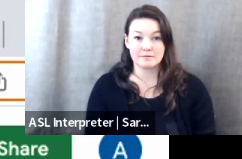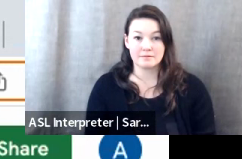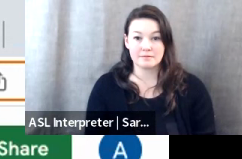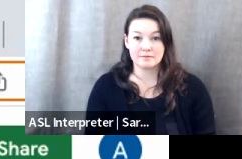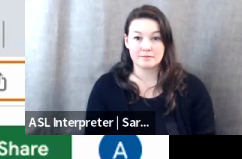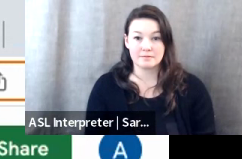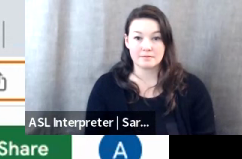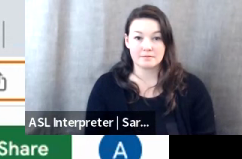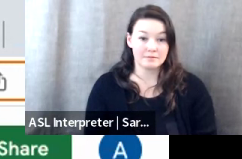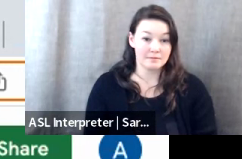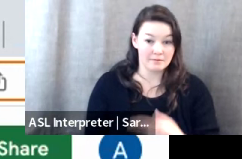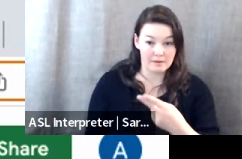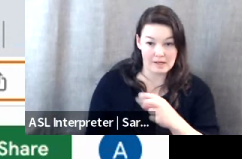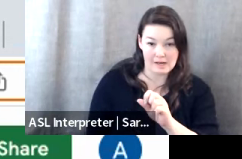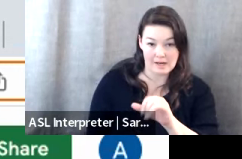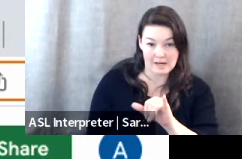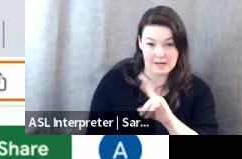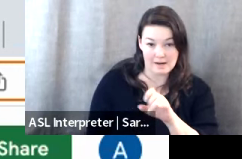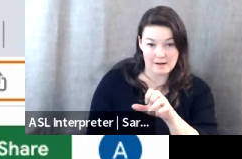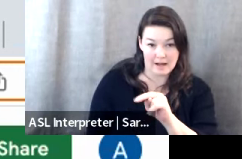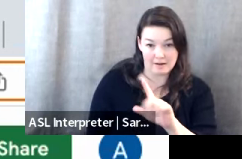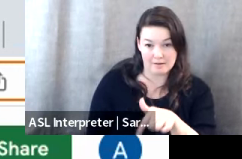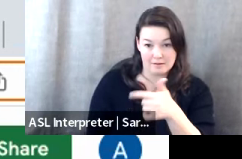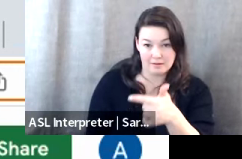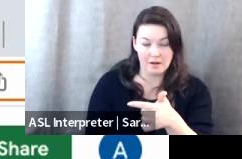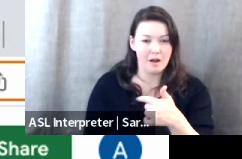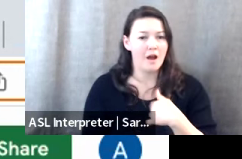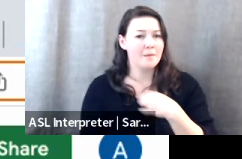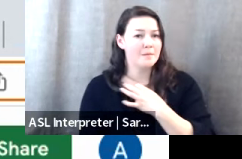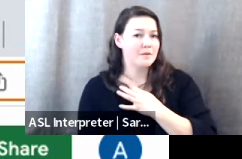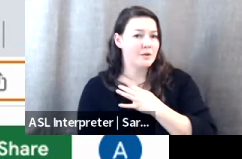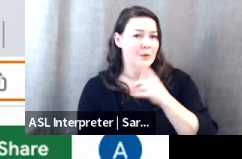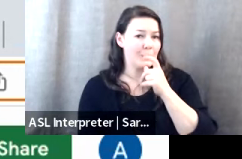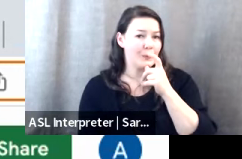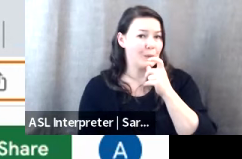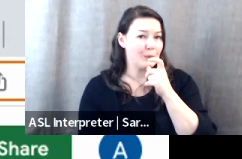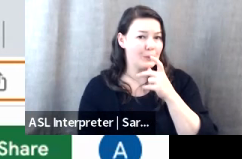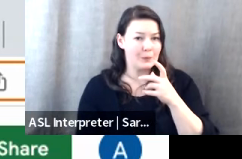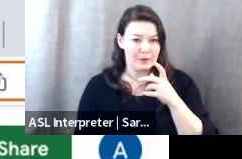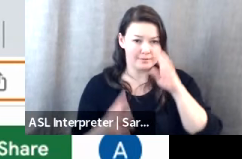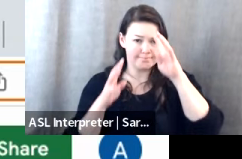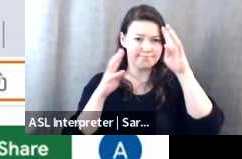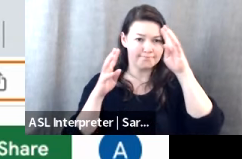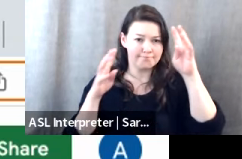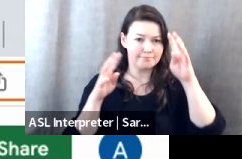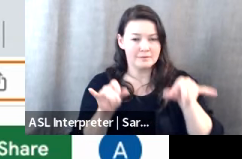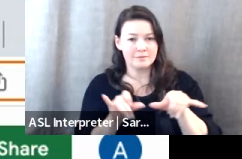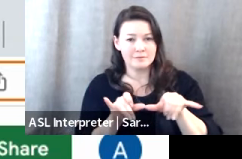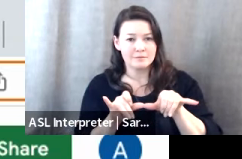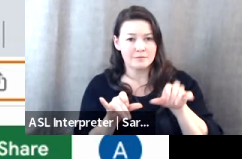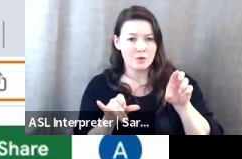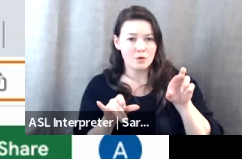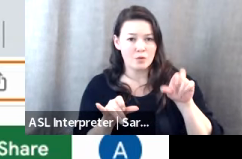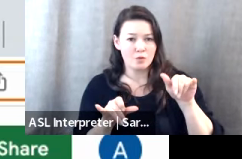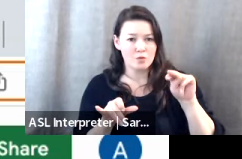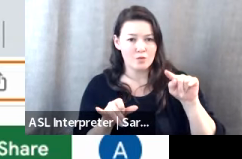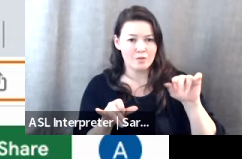Hayden. I was wondering who came up with the ratings for each of these ideas and how much emphasis we